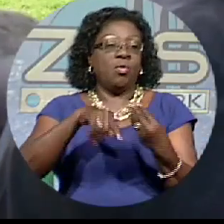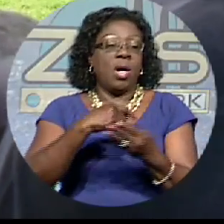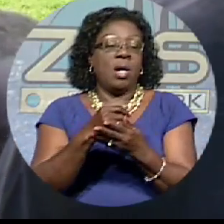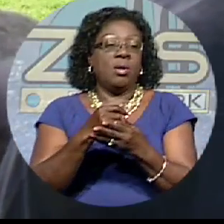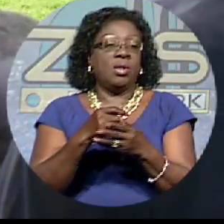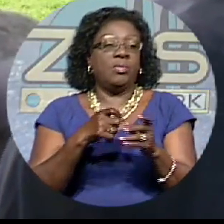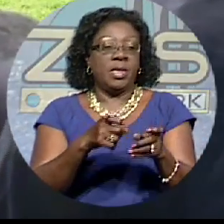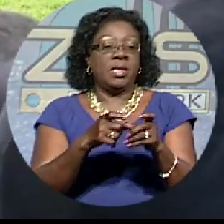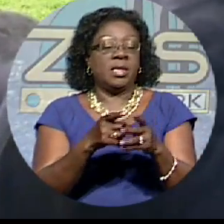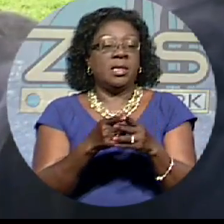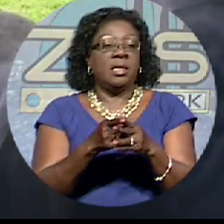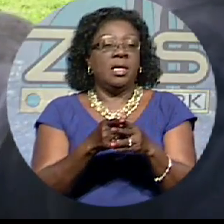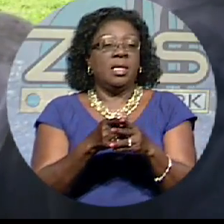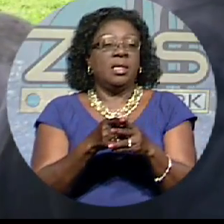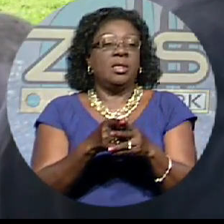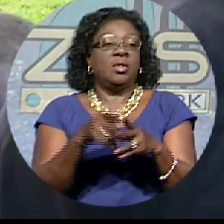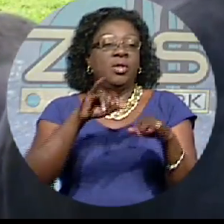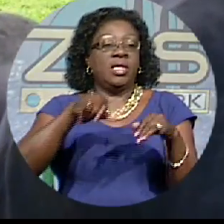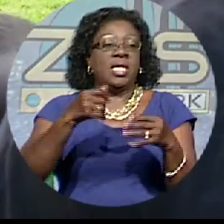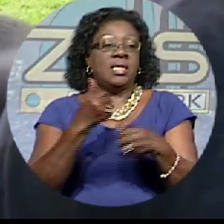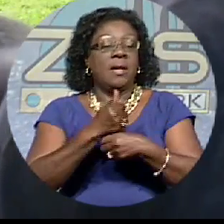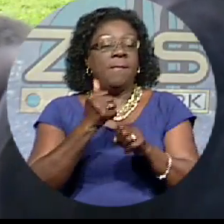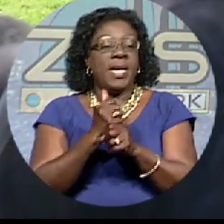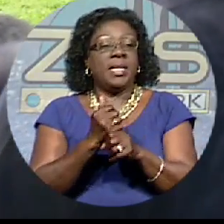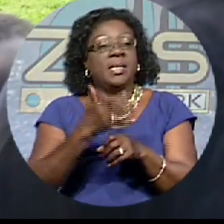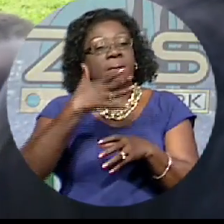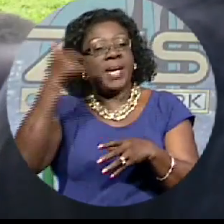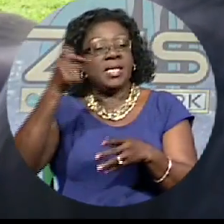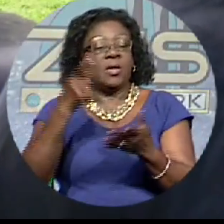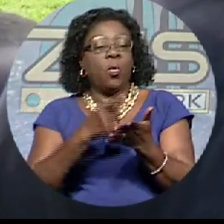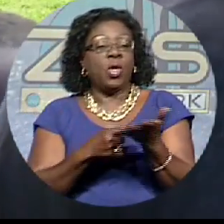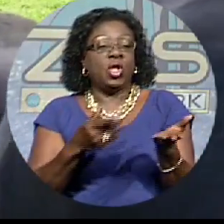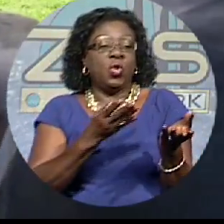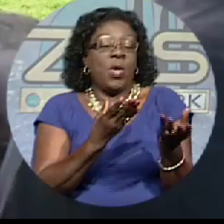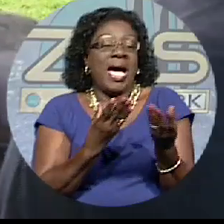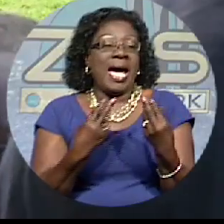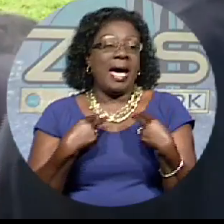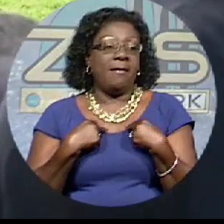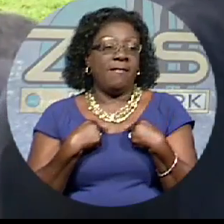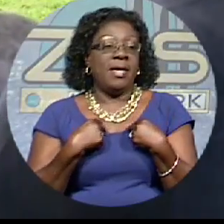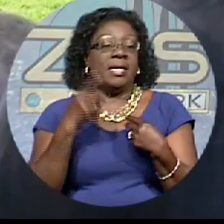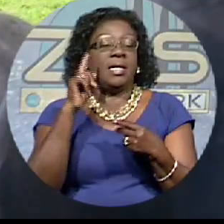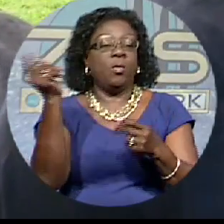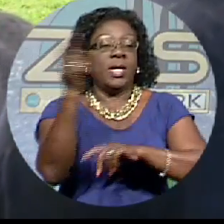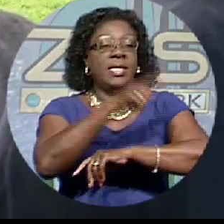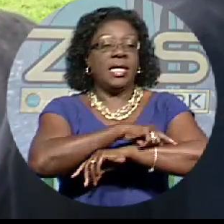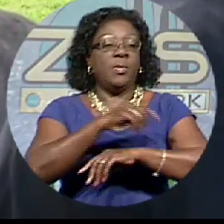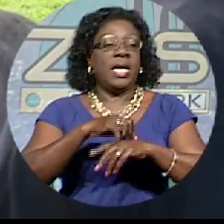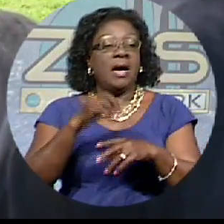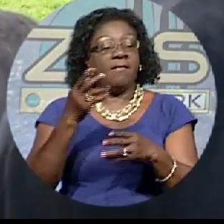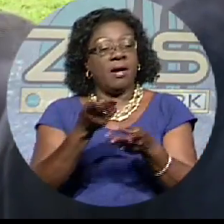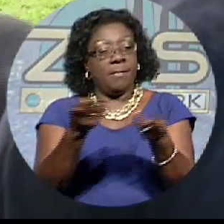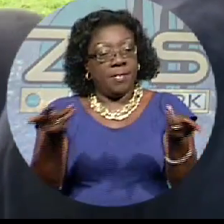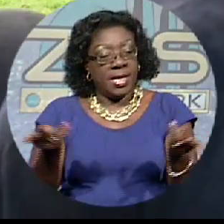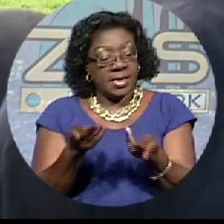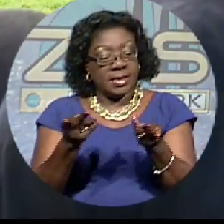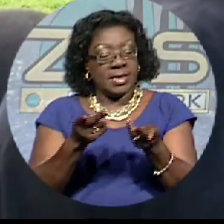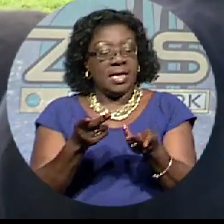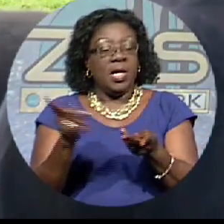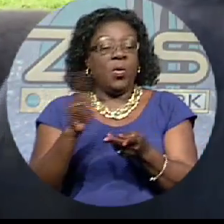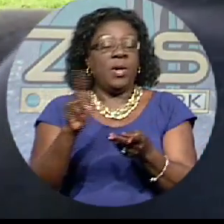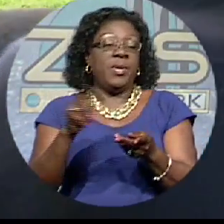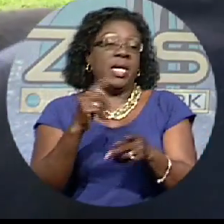run on the beach. You know what I mean? So you just make do what you have until one day we do have a stadium and we have state-of-the-art facilities. And I think if we can